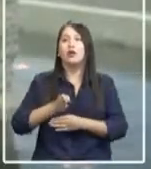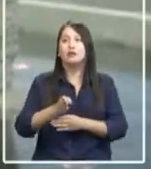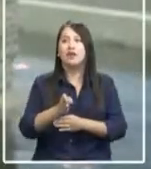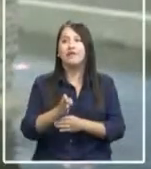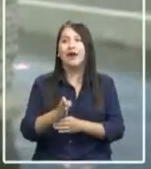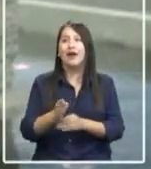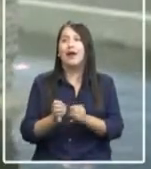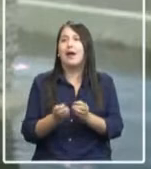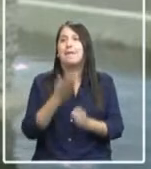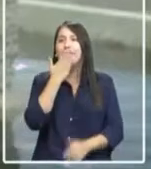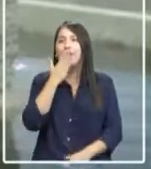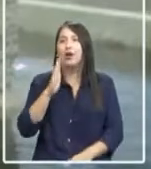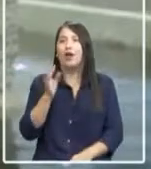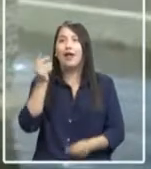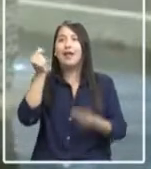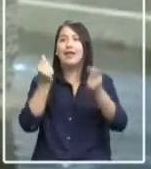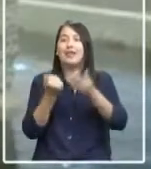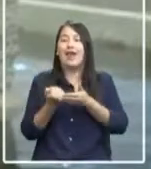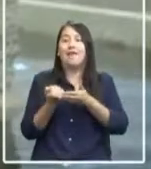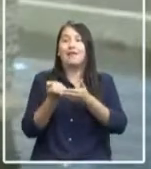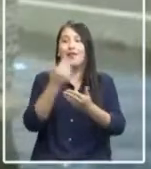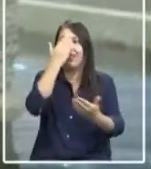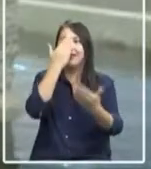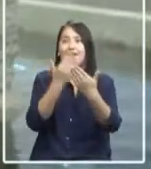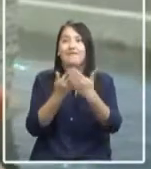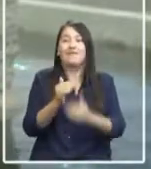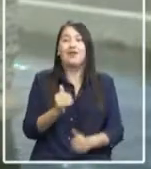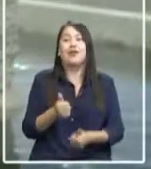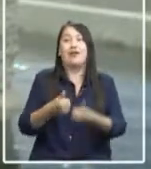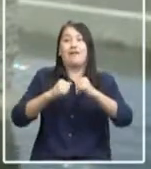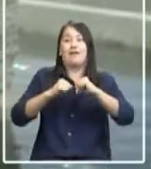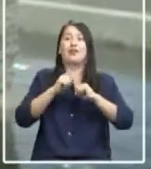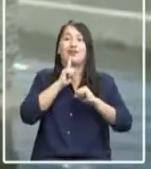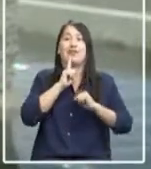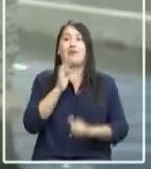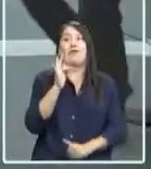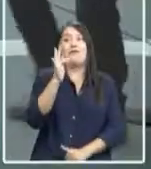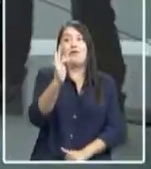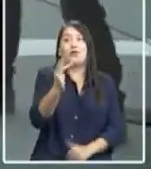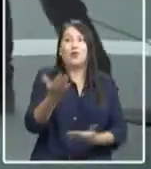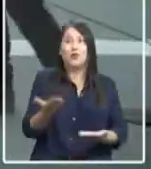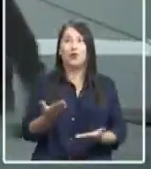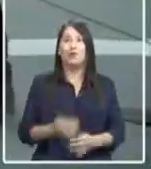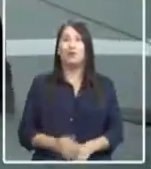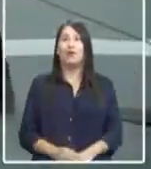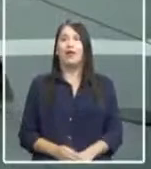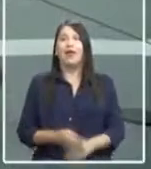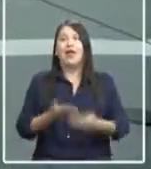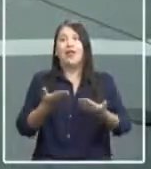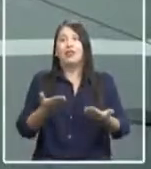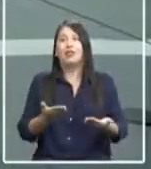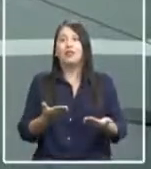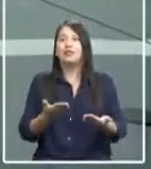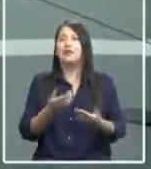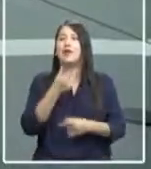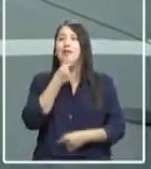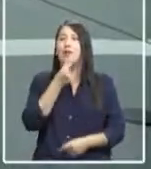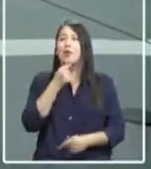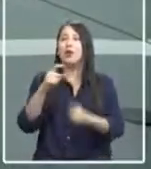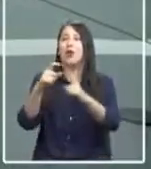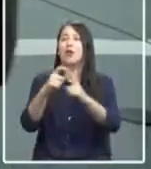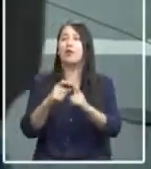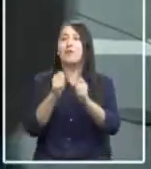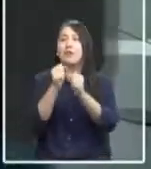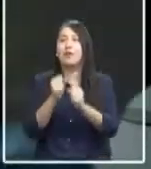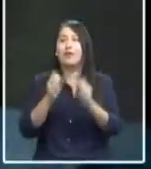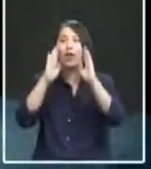cultivate ideas that help us deal with the challenges that we face in the future. And so I love the idea of being able